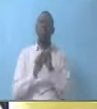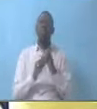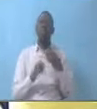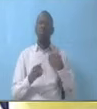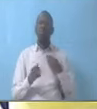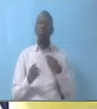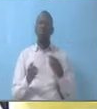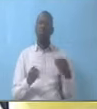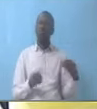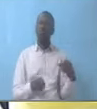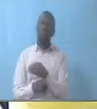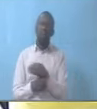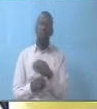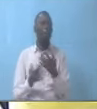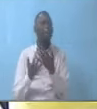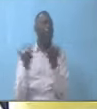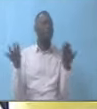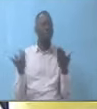government.